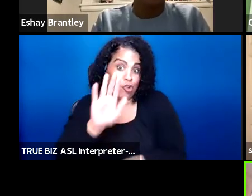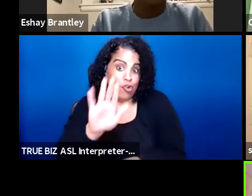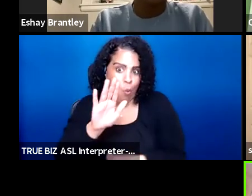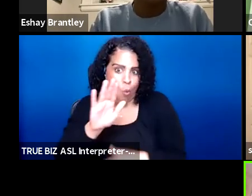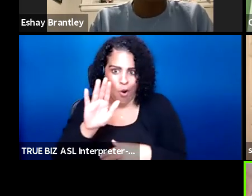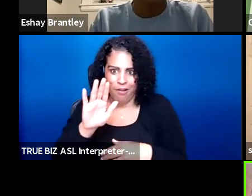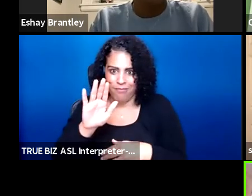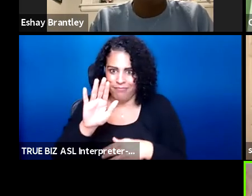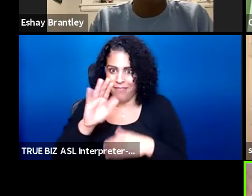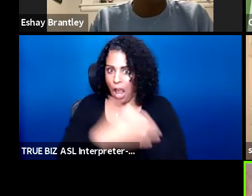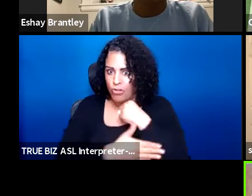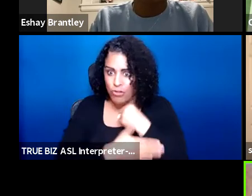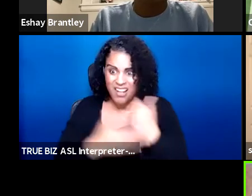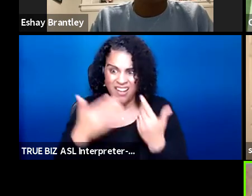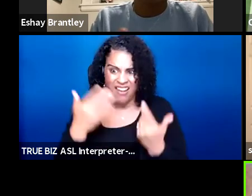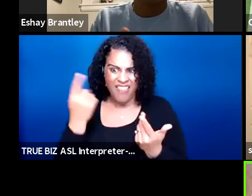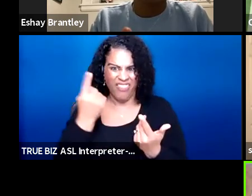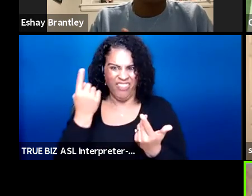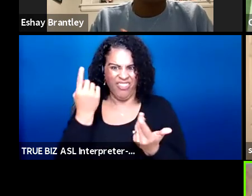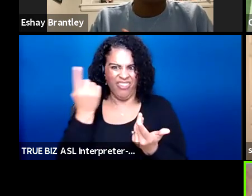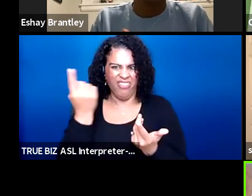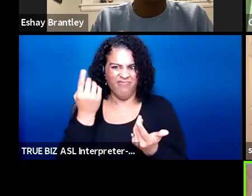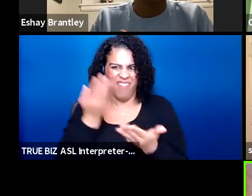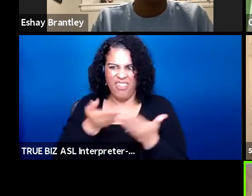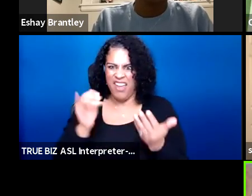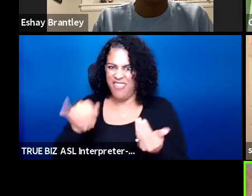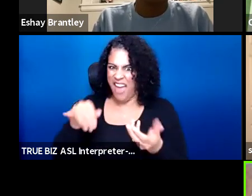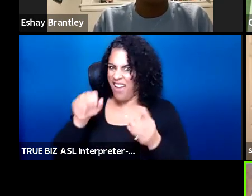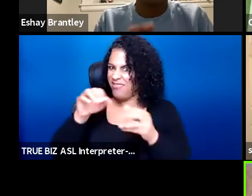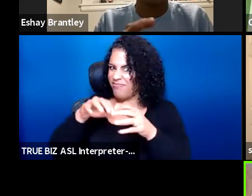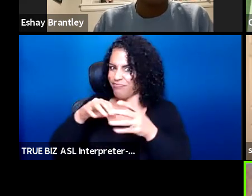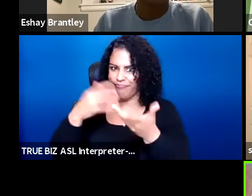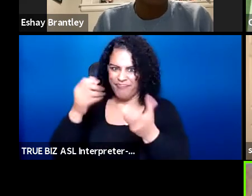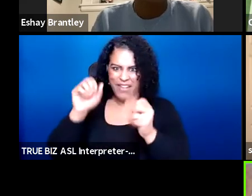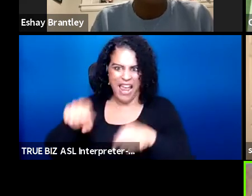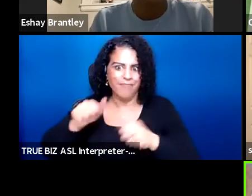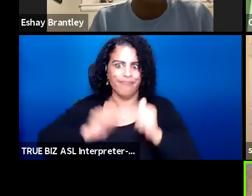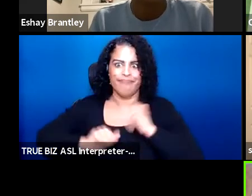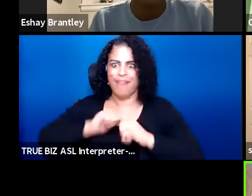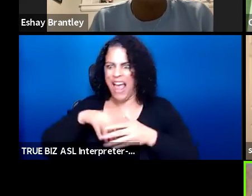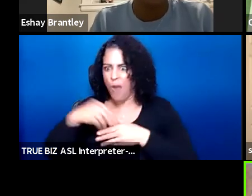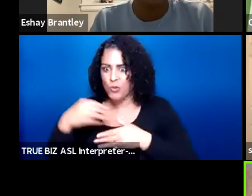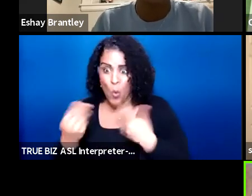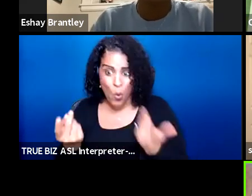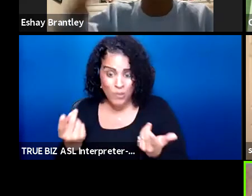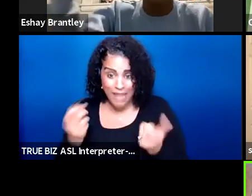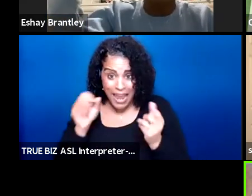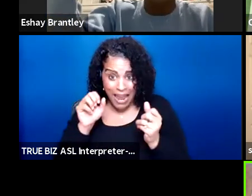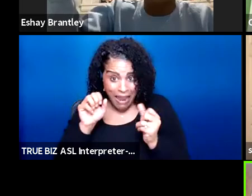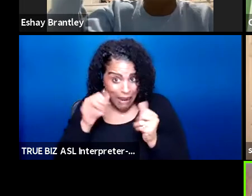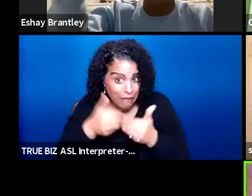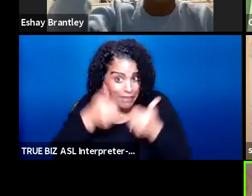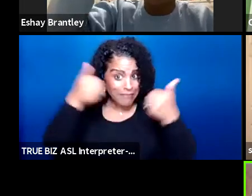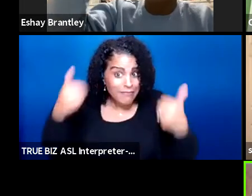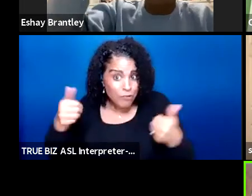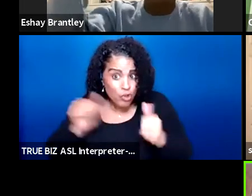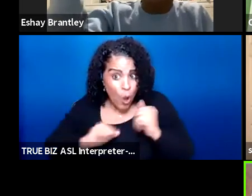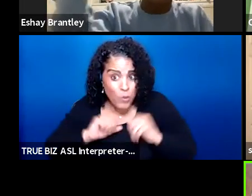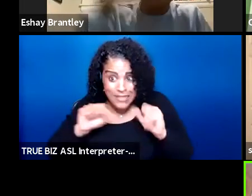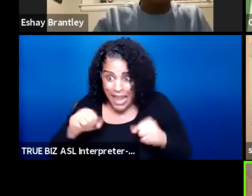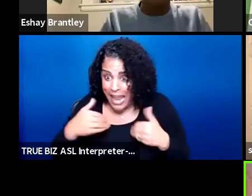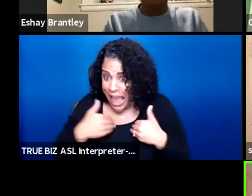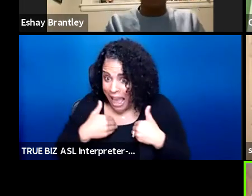have even been practiced outdoors, like even with COVID, like in distance shows, there could be outdoor shows going on right now. They